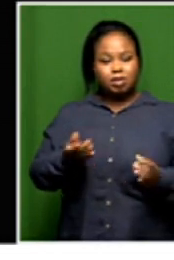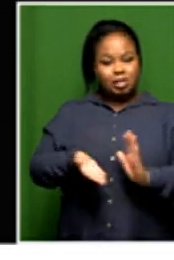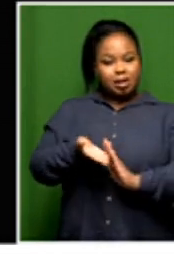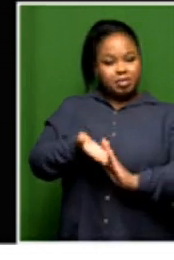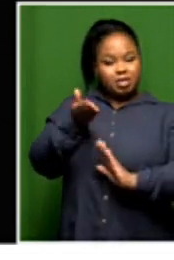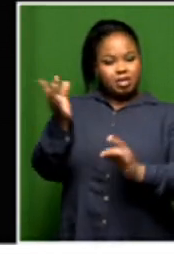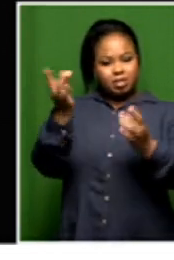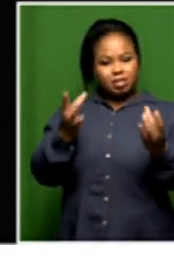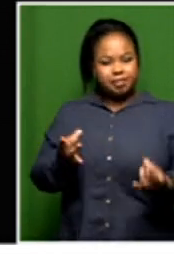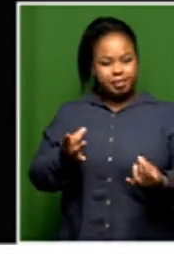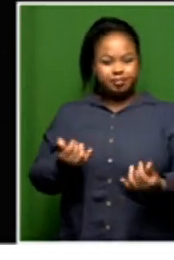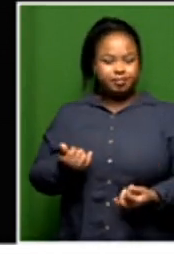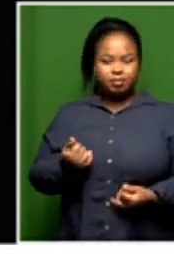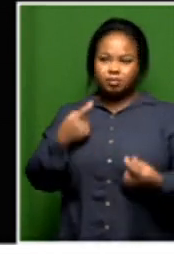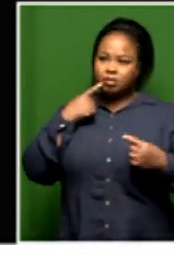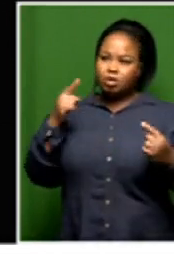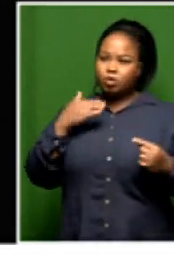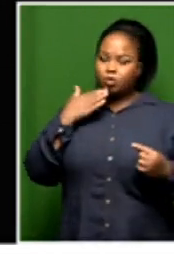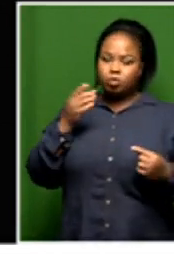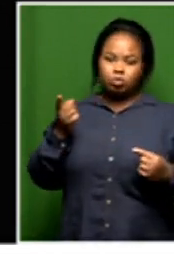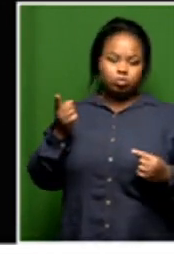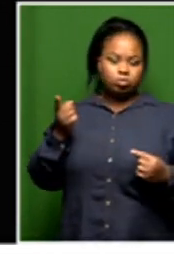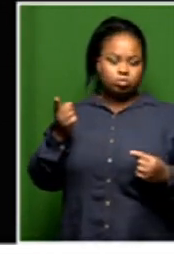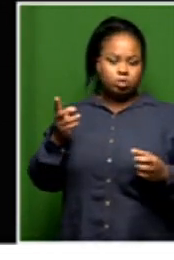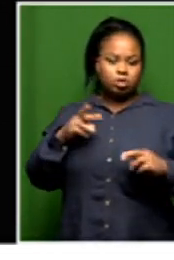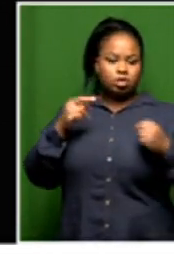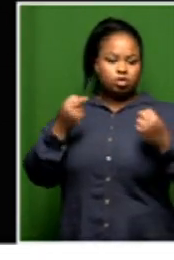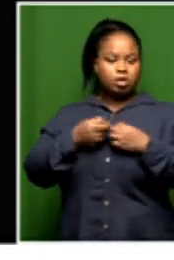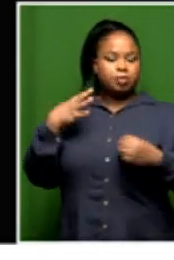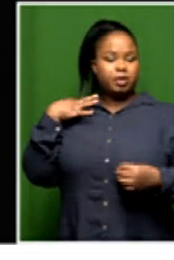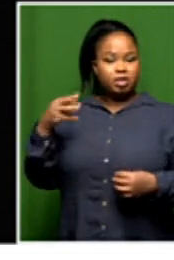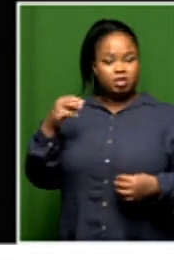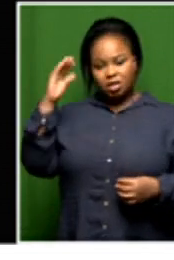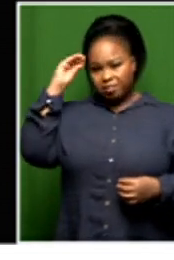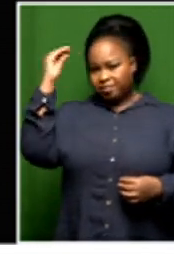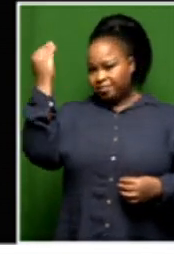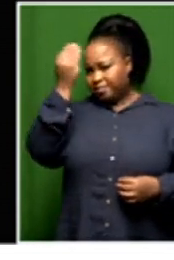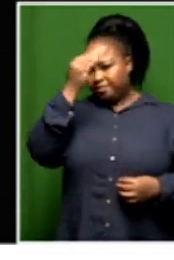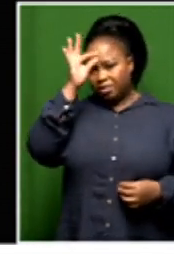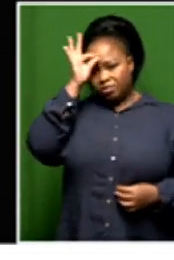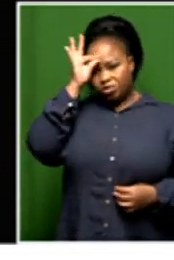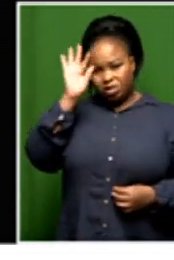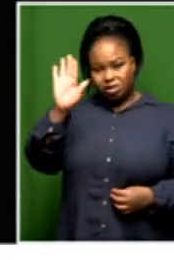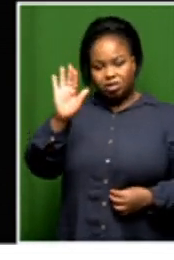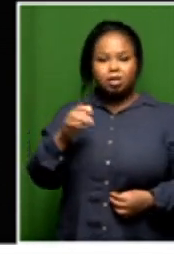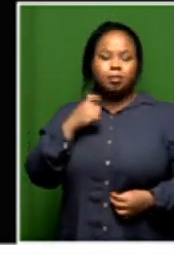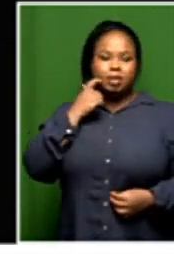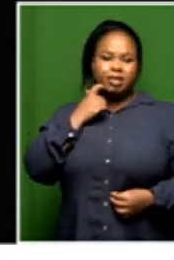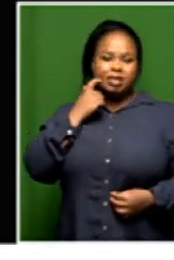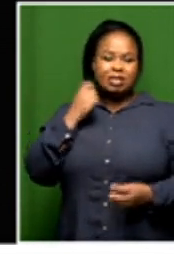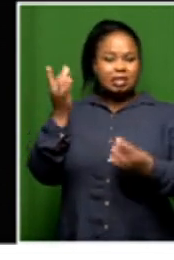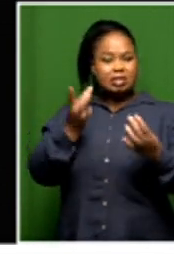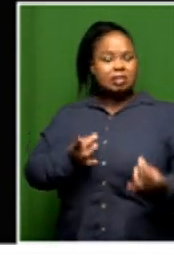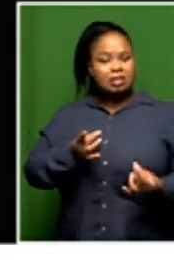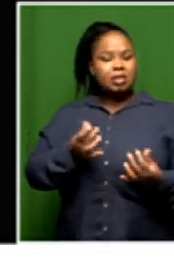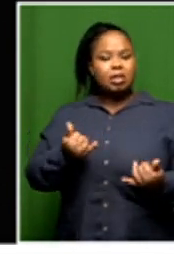were released by the current National Minister, Mr. Khehla. Now, it would appear the only time that the